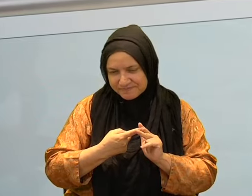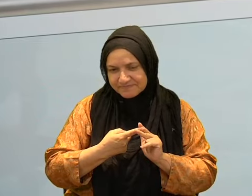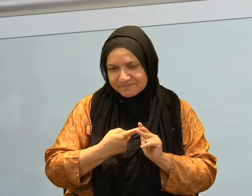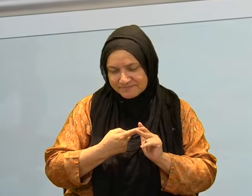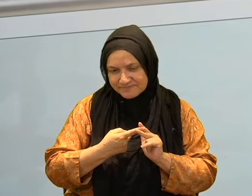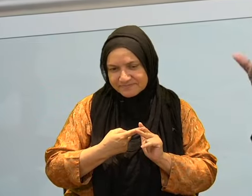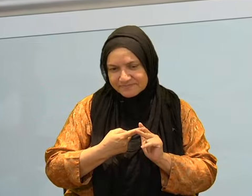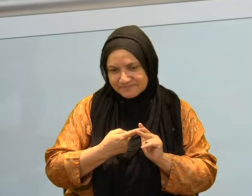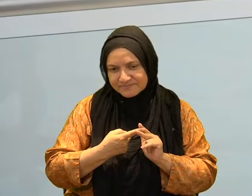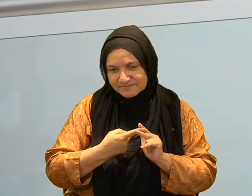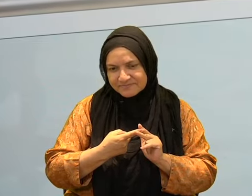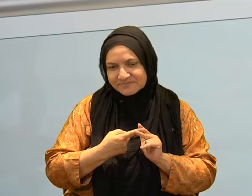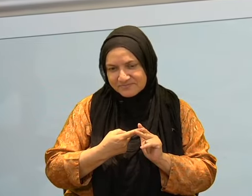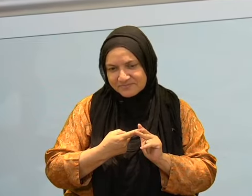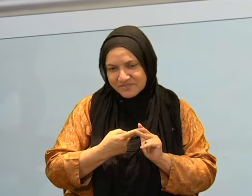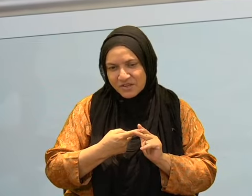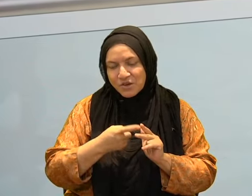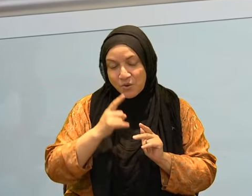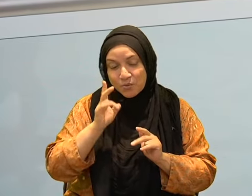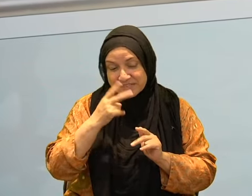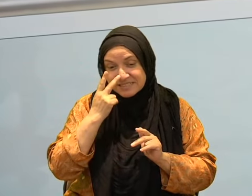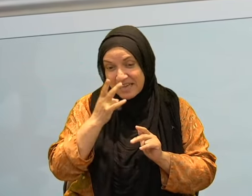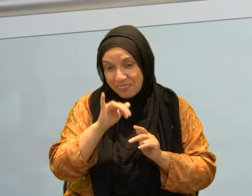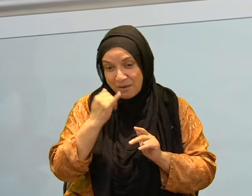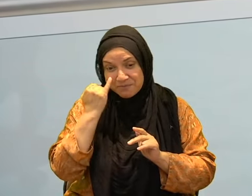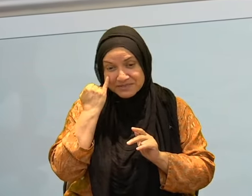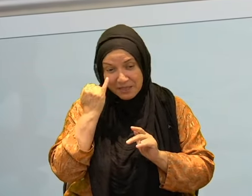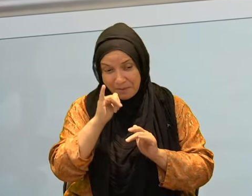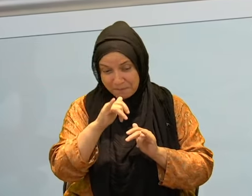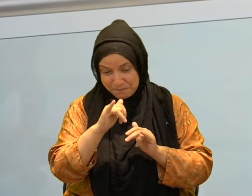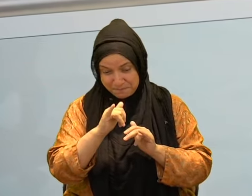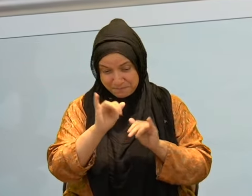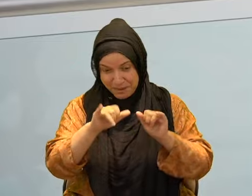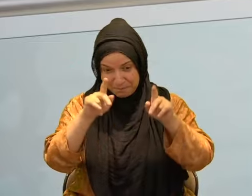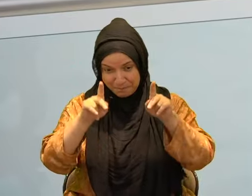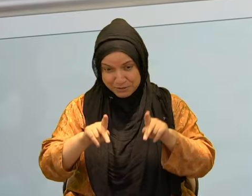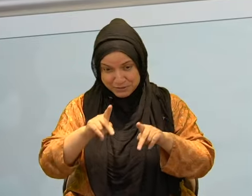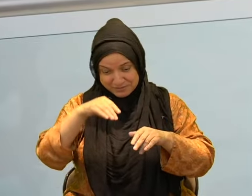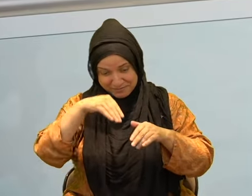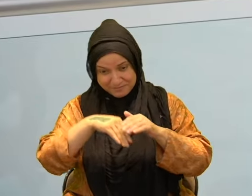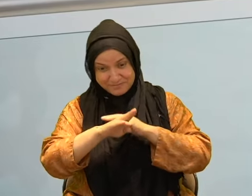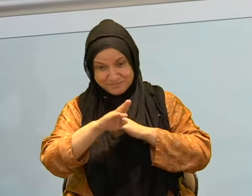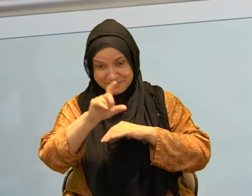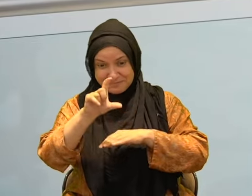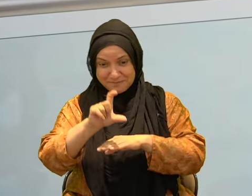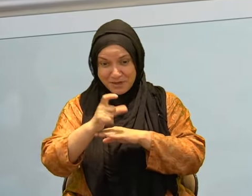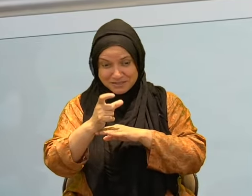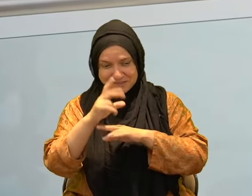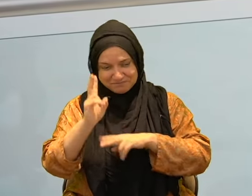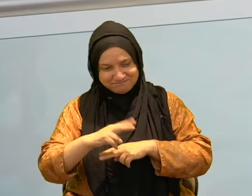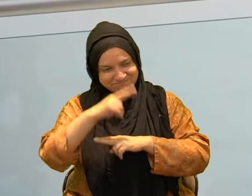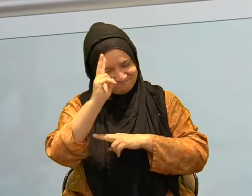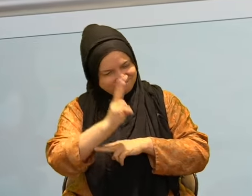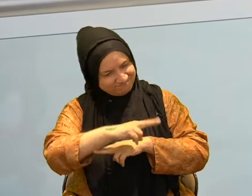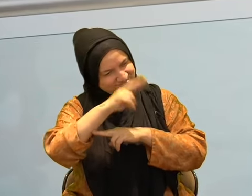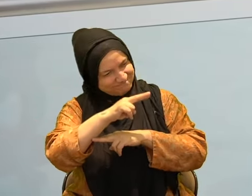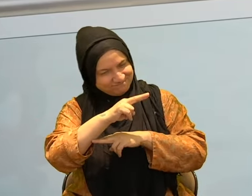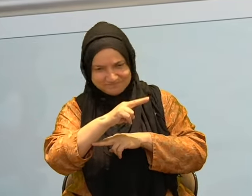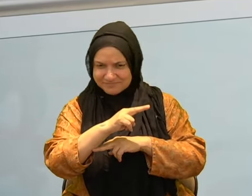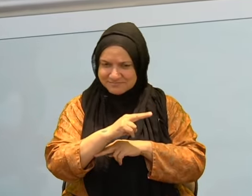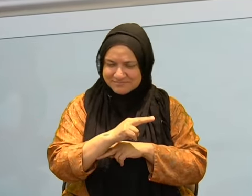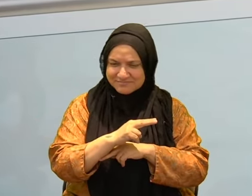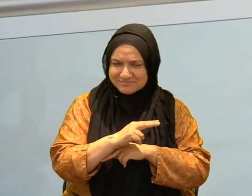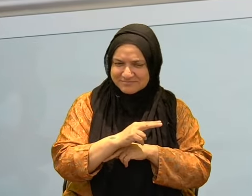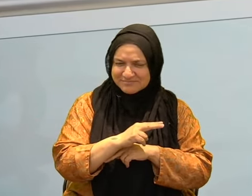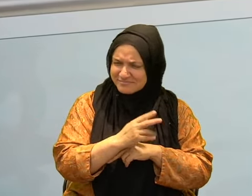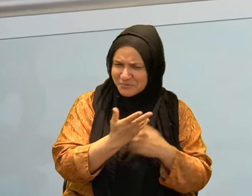masjid and unfortunately we have those judgmental stares and looks, and it could be that person has put something behind them in the past. Or it could be that person